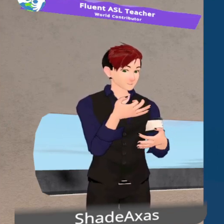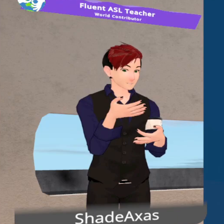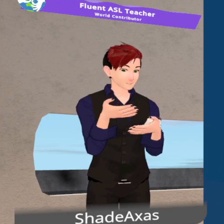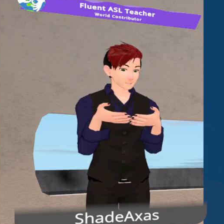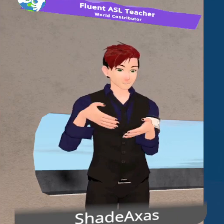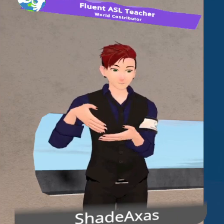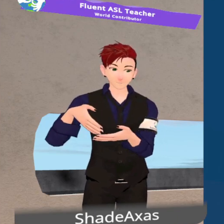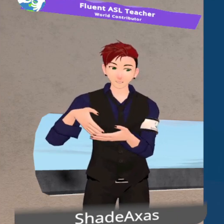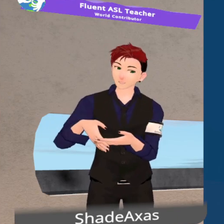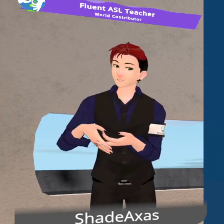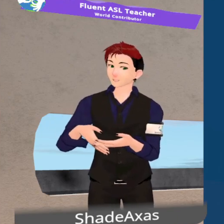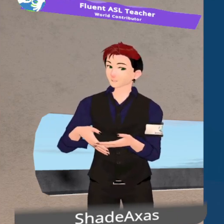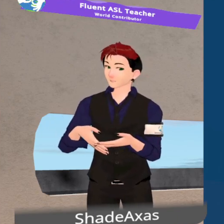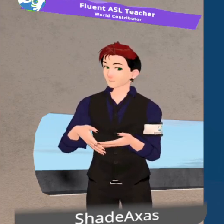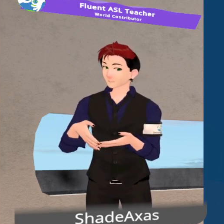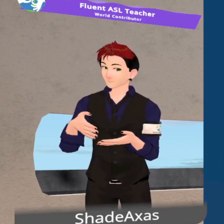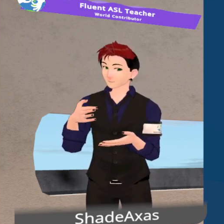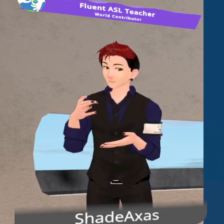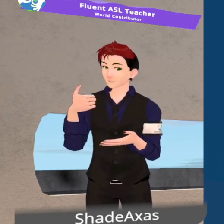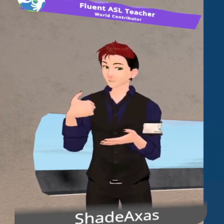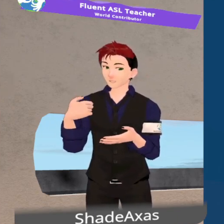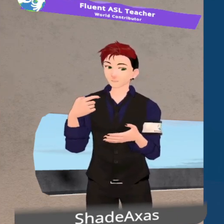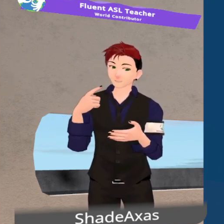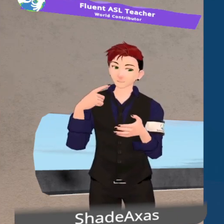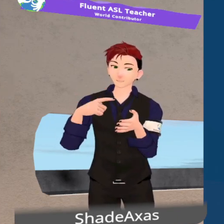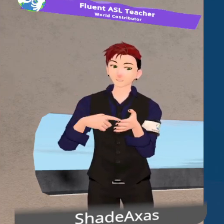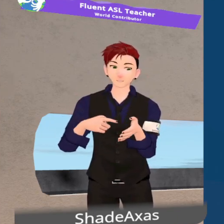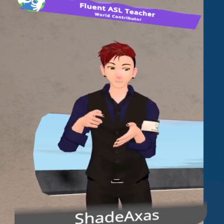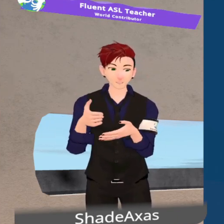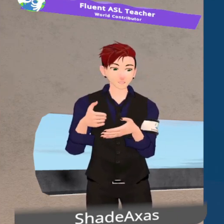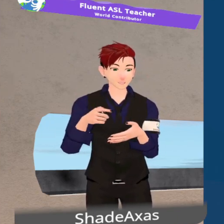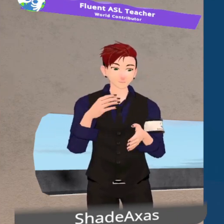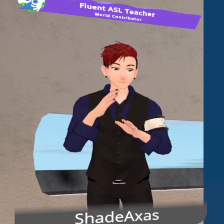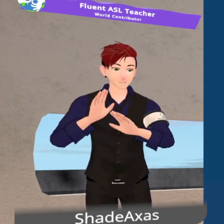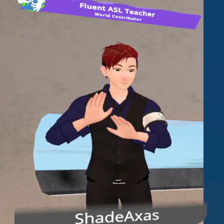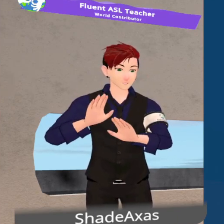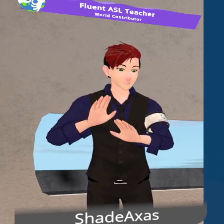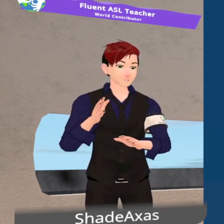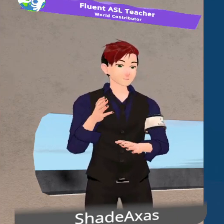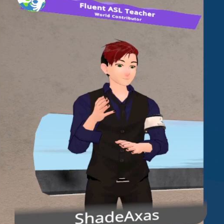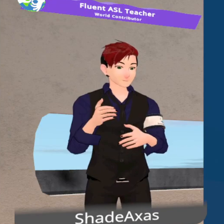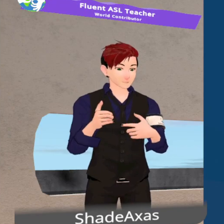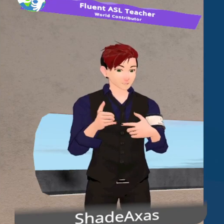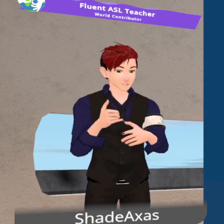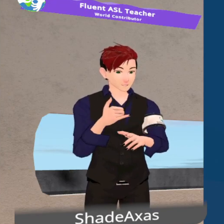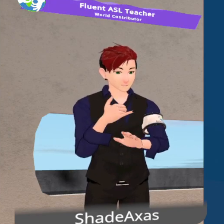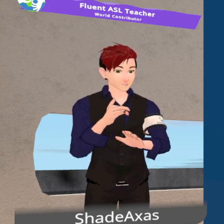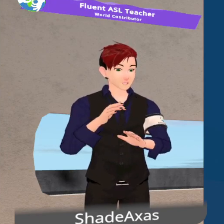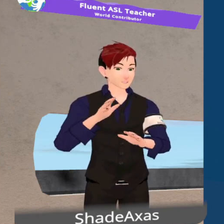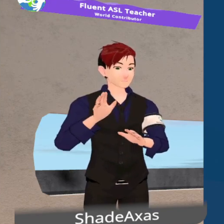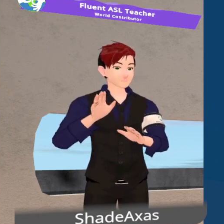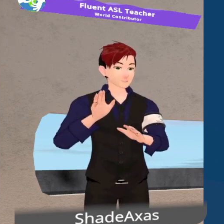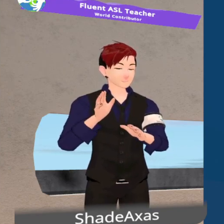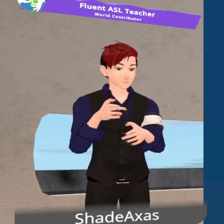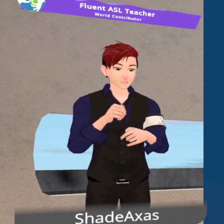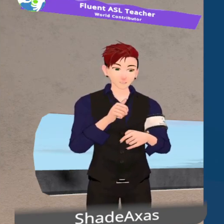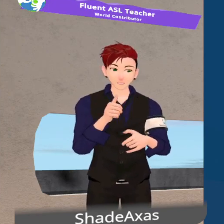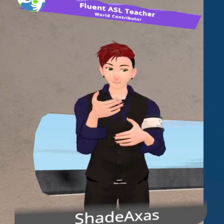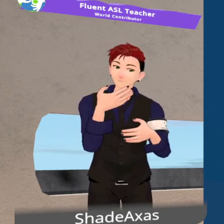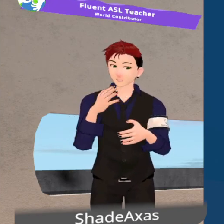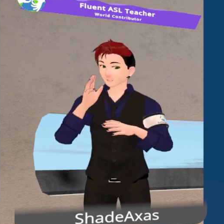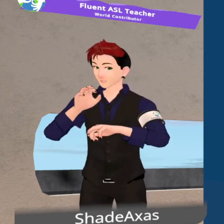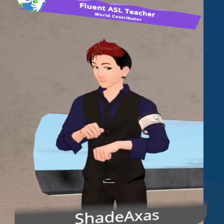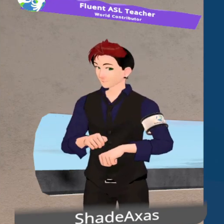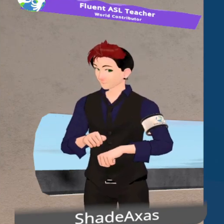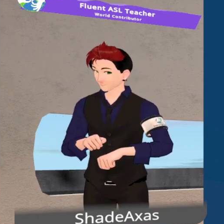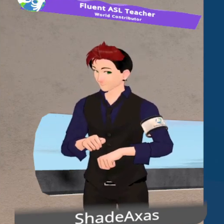making those mistakes and they might get ingrained if you don't have anybody to point them out and help you say, whoa, you're signing that wrong. Make sure you don't